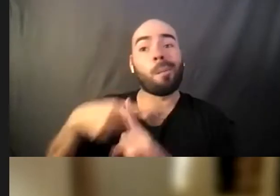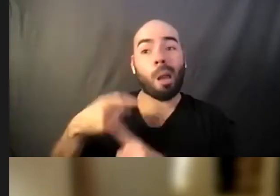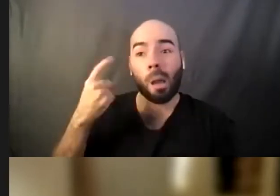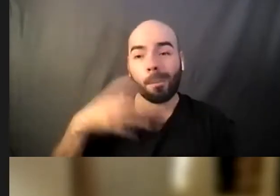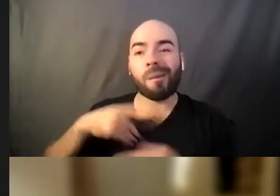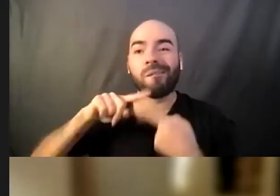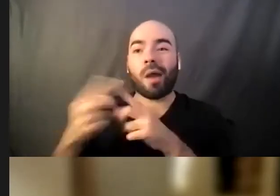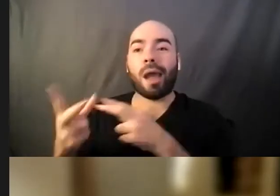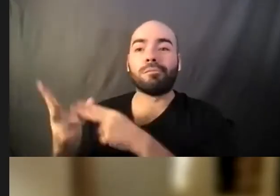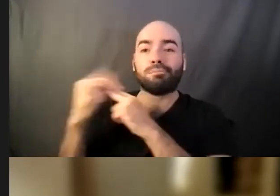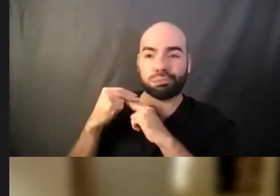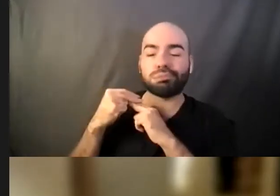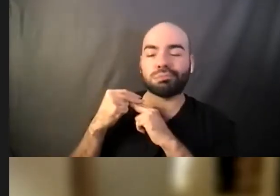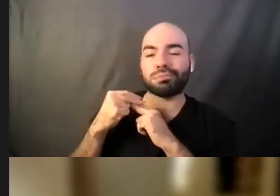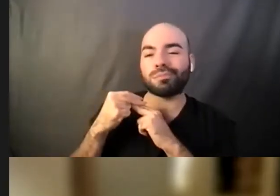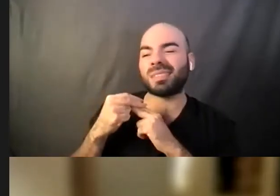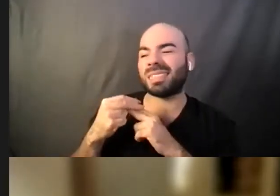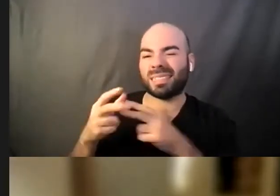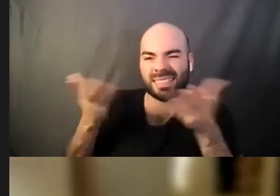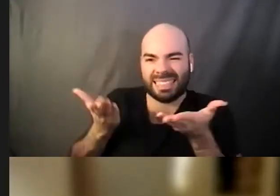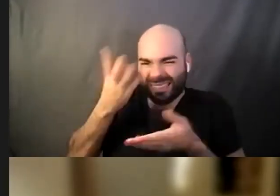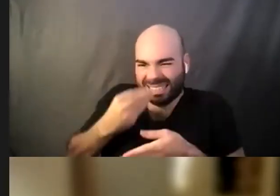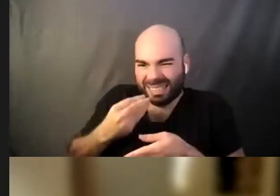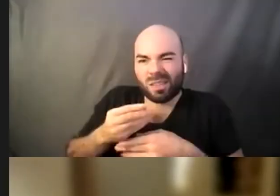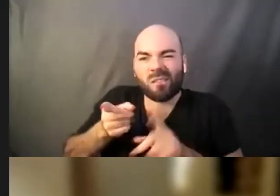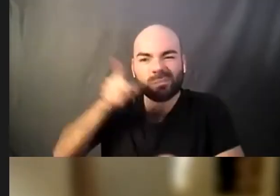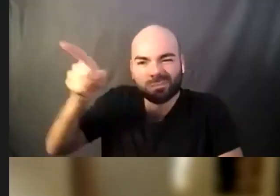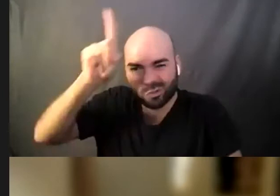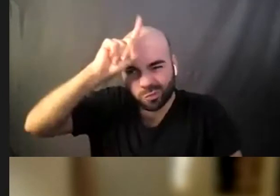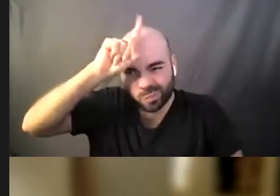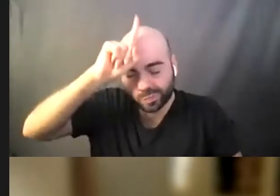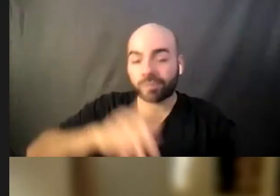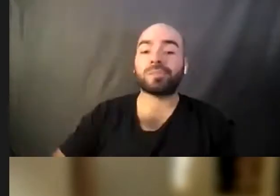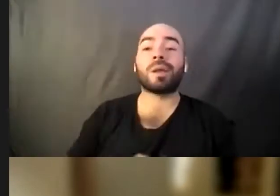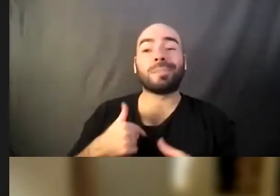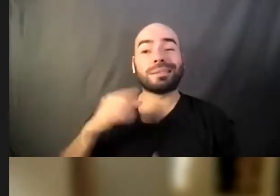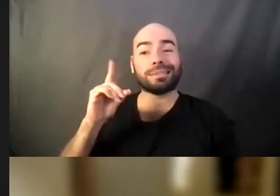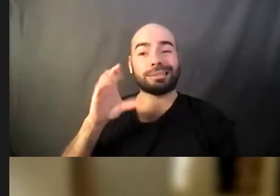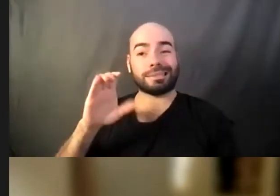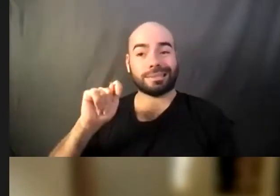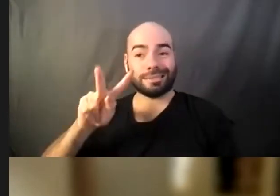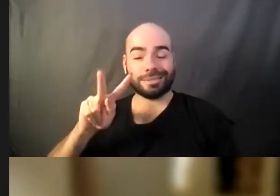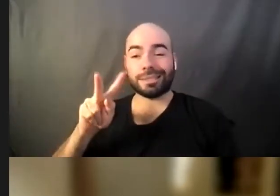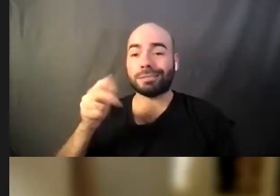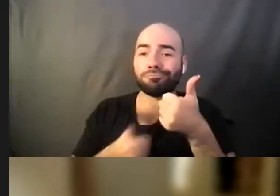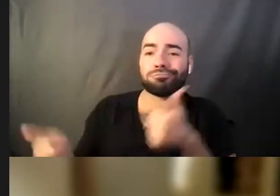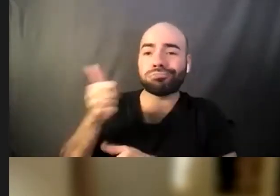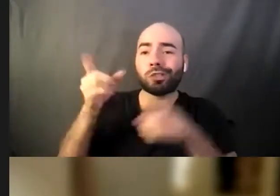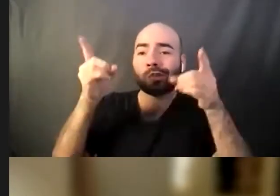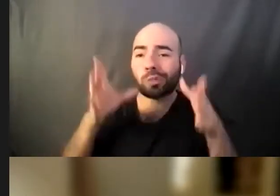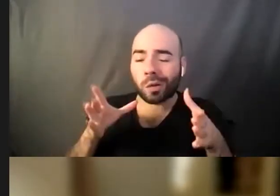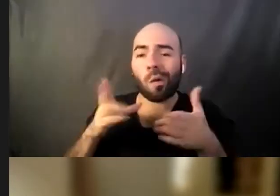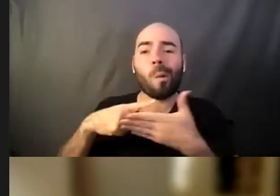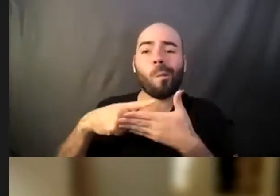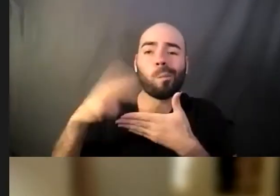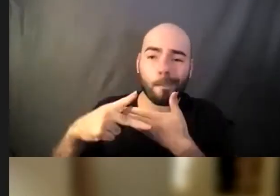been sleeping in my office. So I am DCTV's director of programming. We're